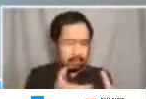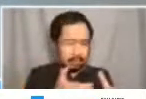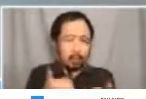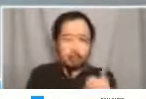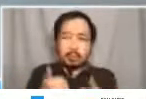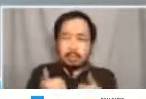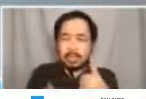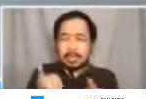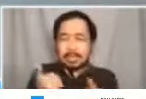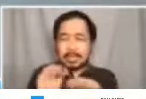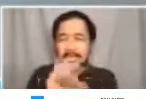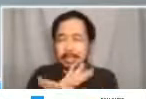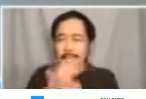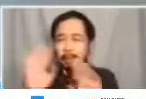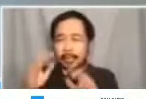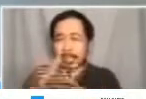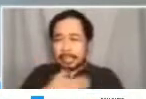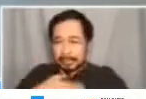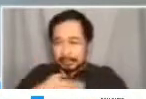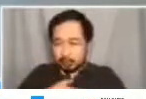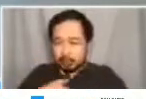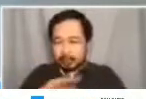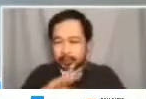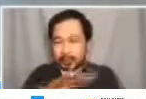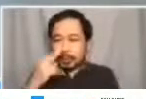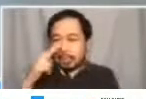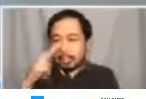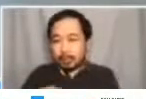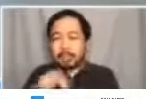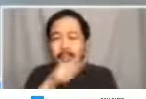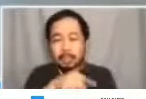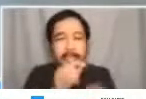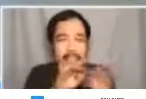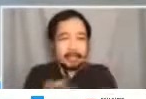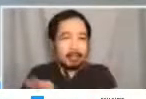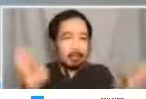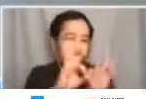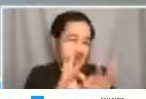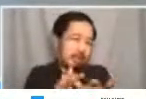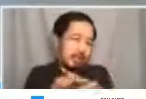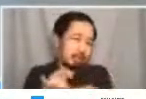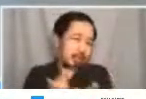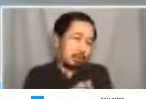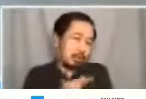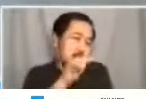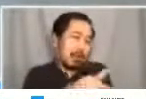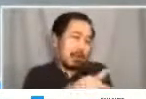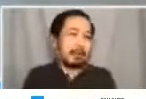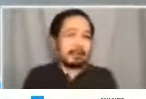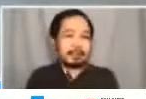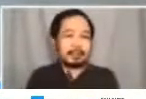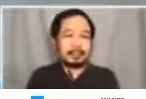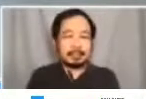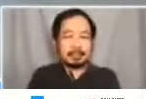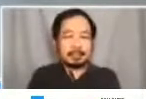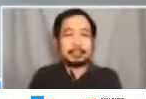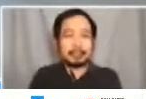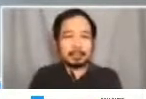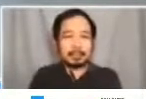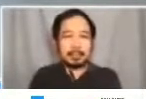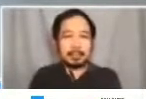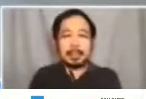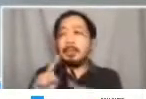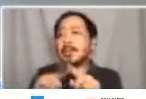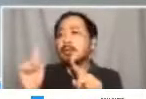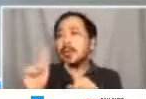na suot po yan ang ating mga personnel because we are trying to limit the physical contact or and of course